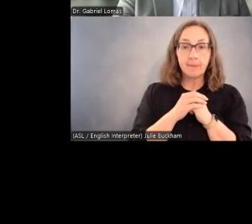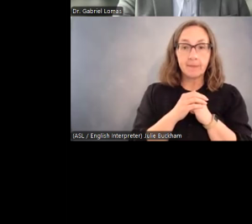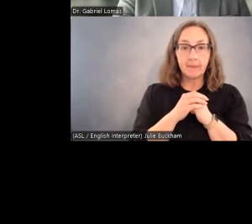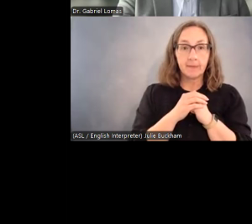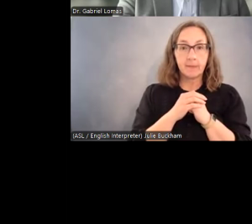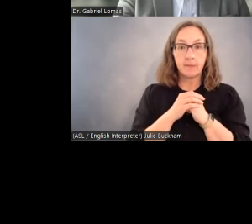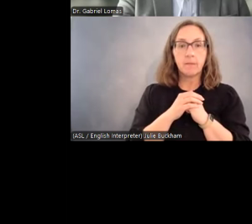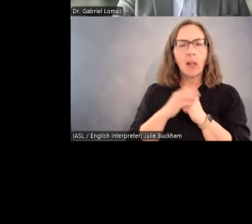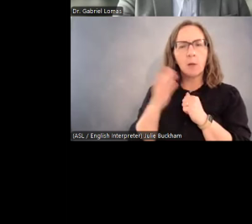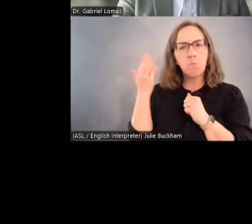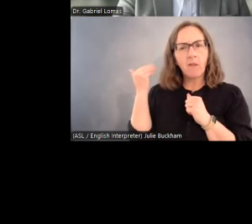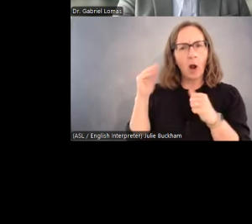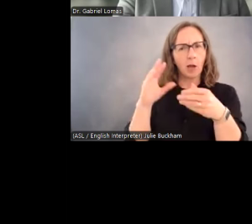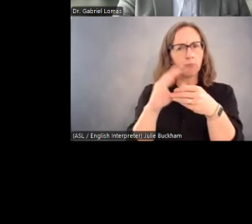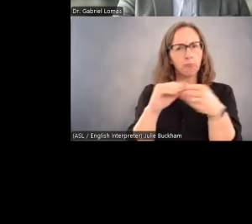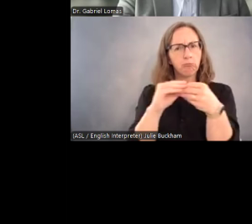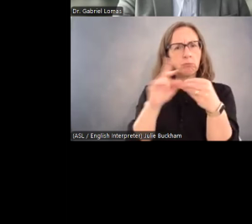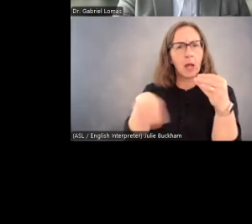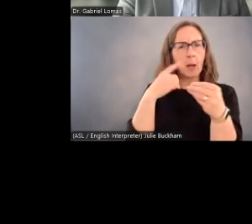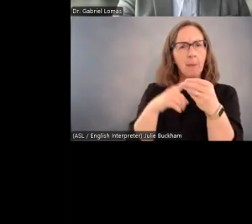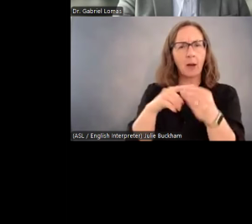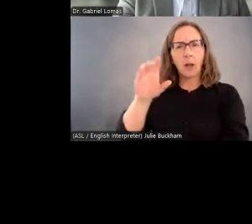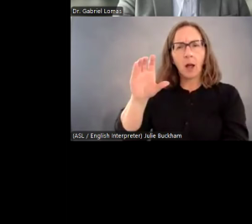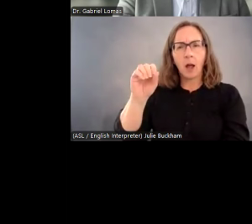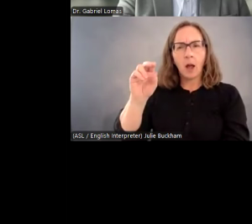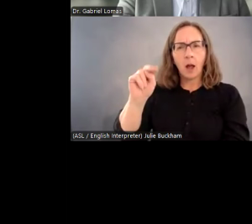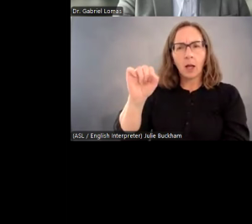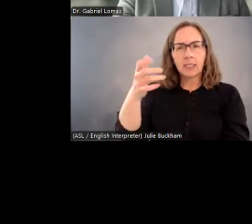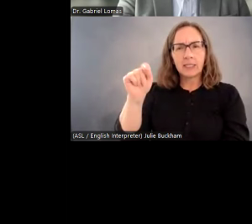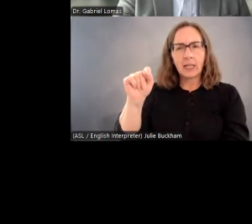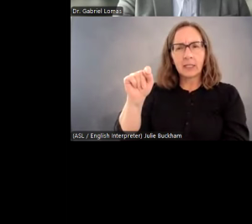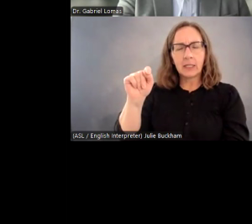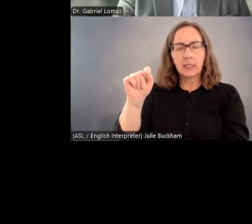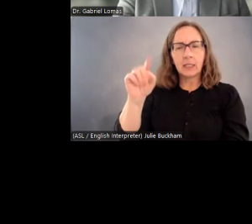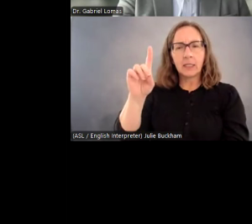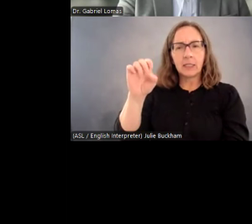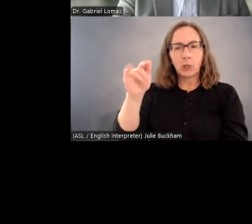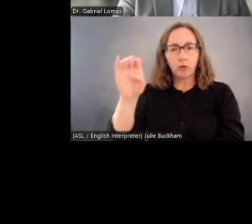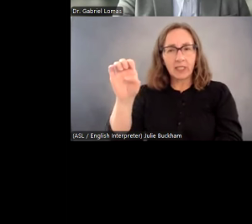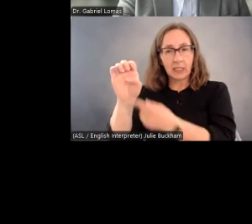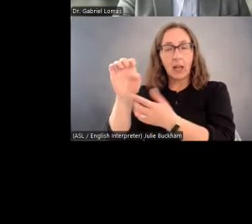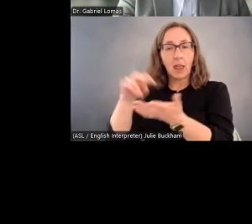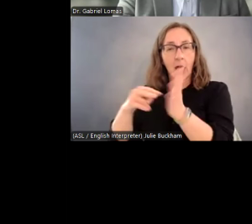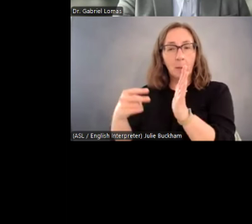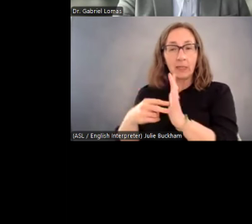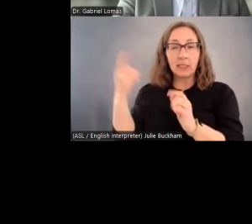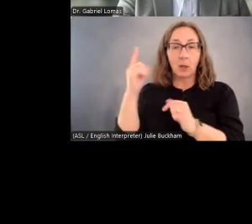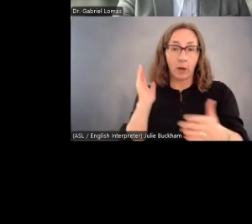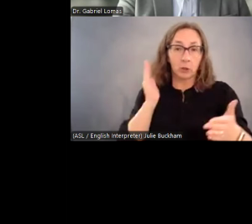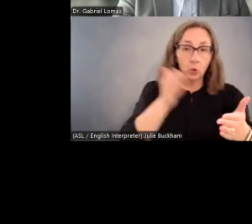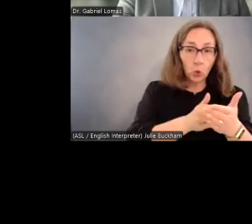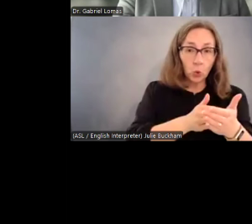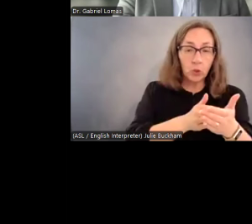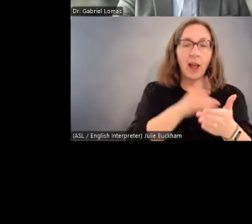I mentioned a bit about the consent decree that is a result of a lawsuit in California. California's